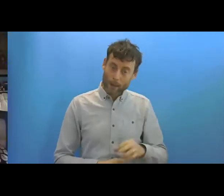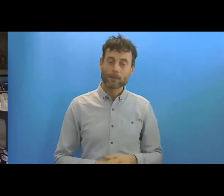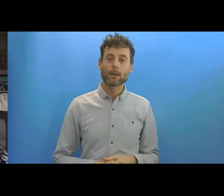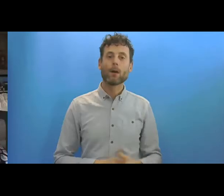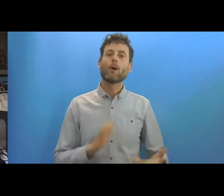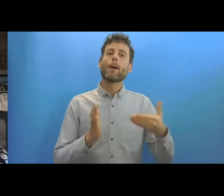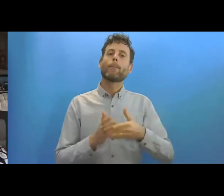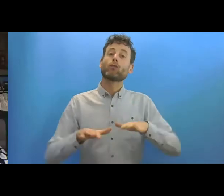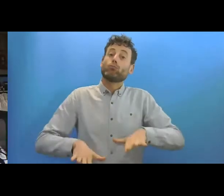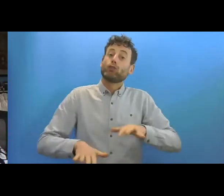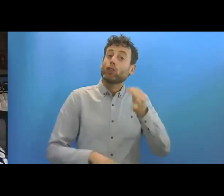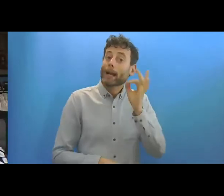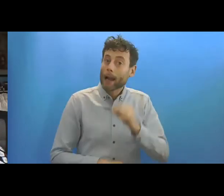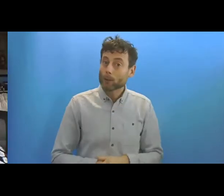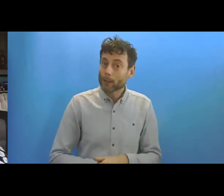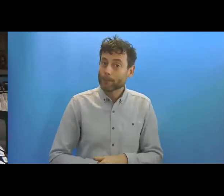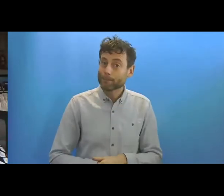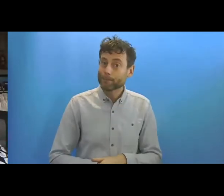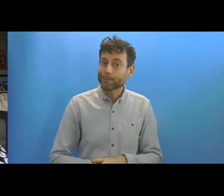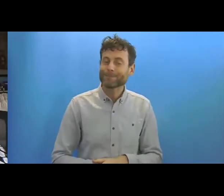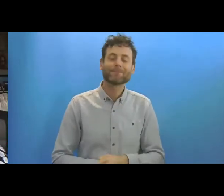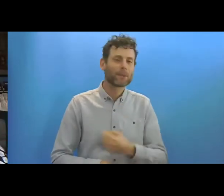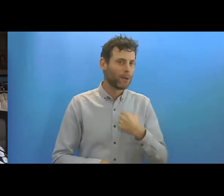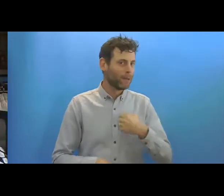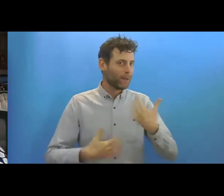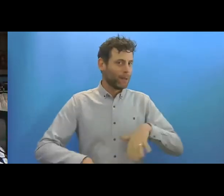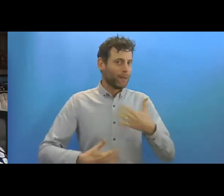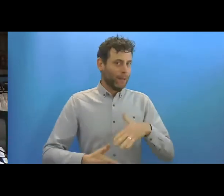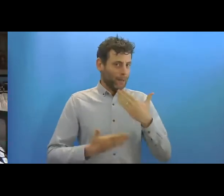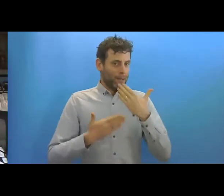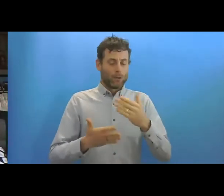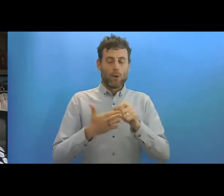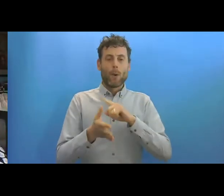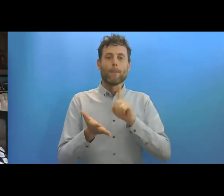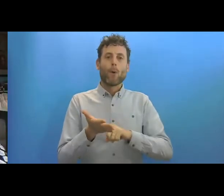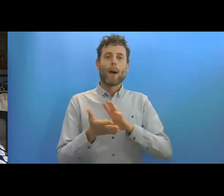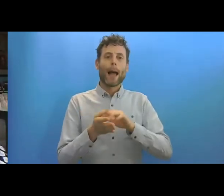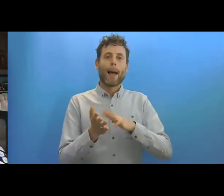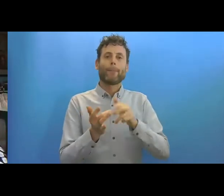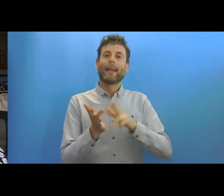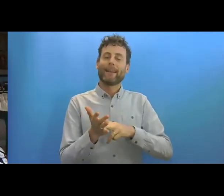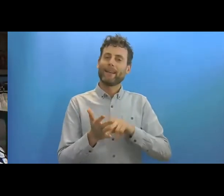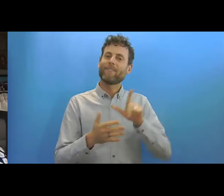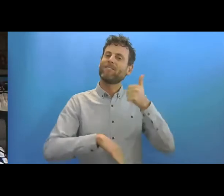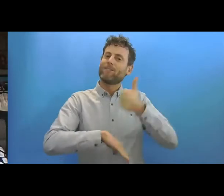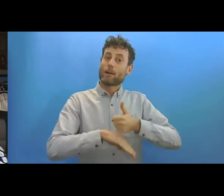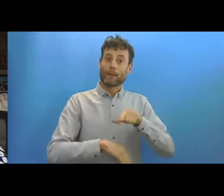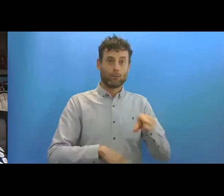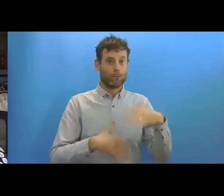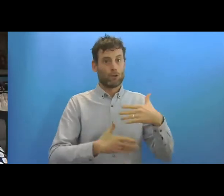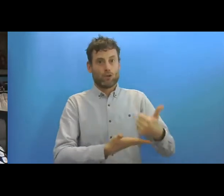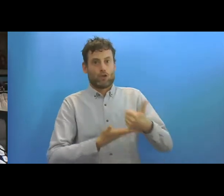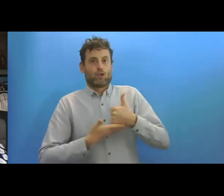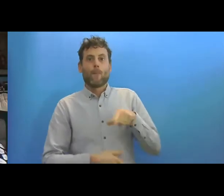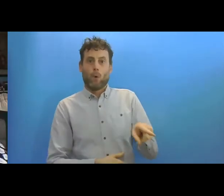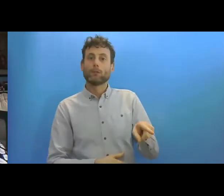British Council. And we've been very grateful to Paul Hamlin Foundation too, who come on board to support some of the